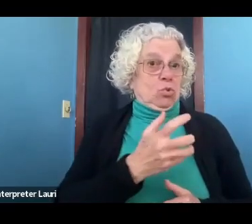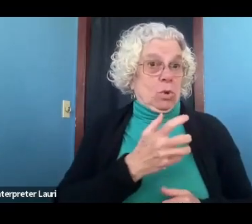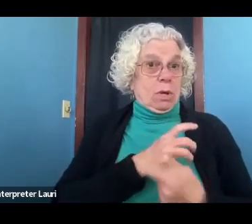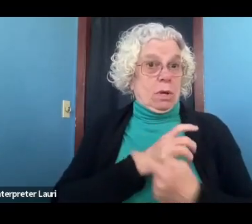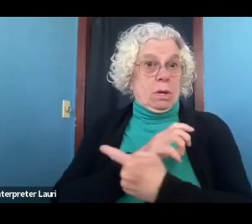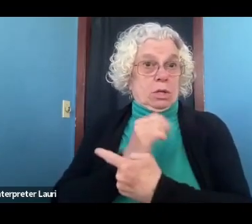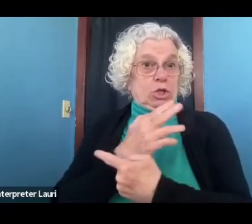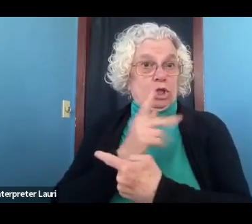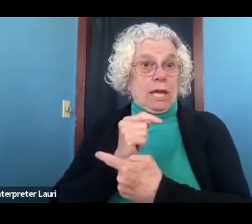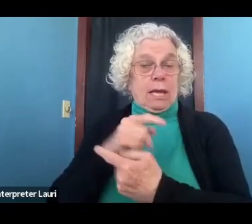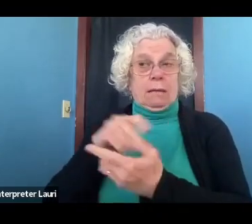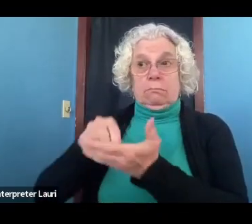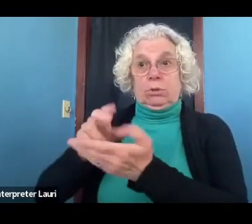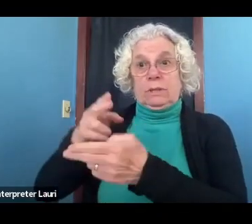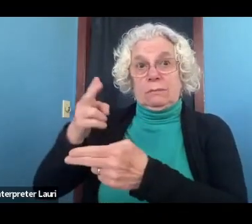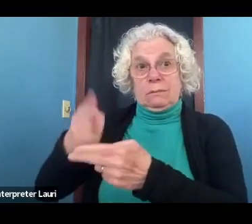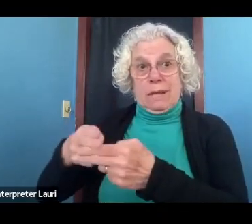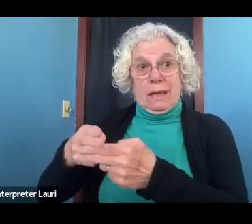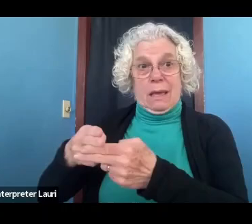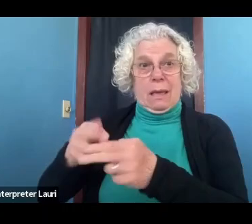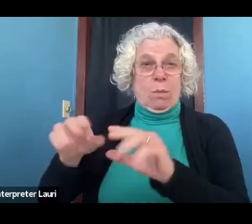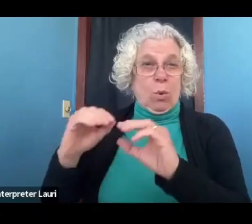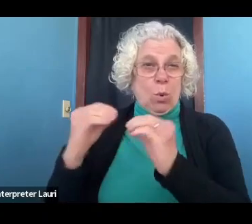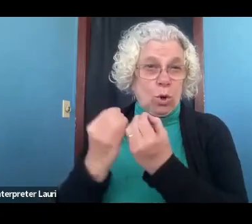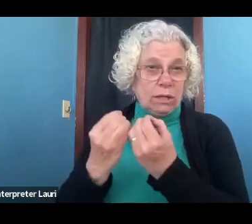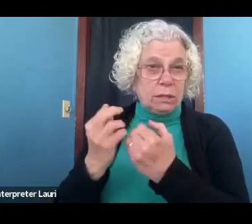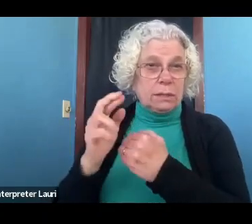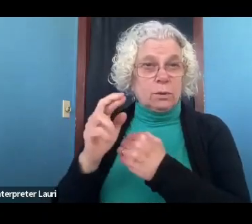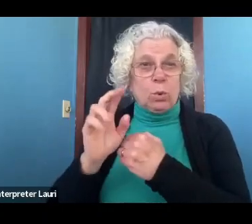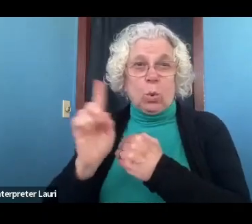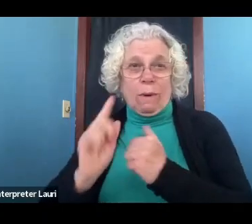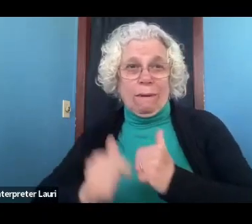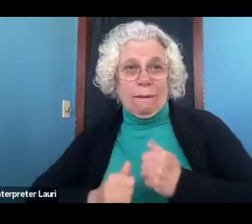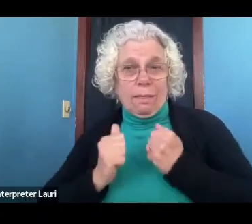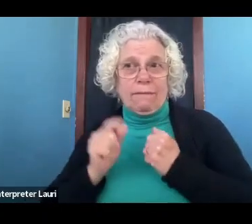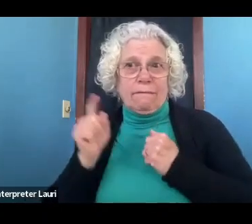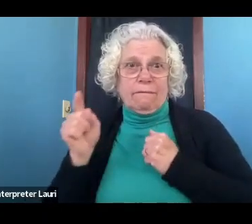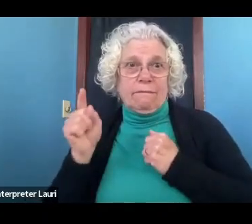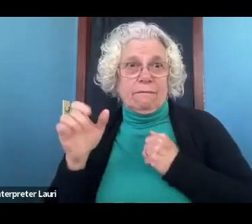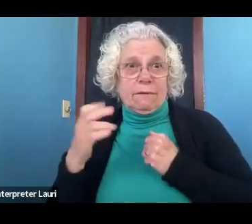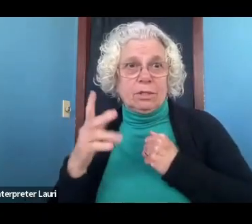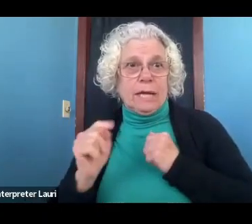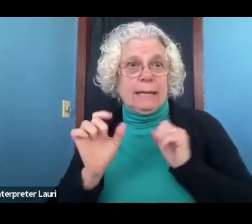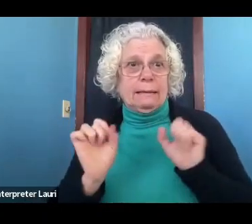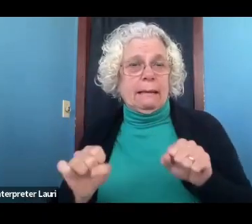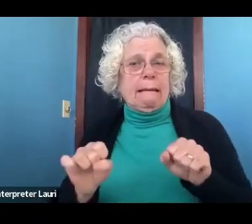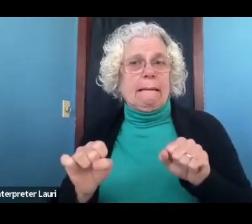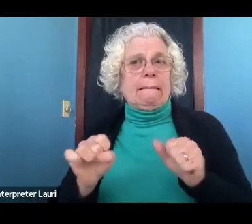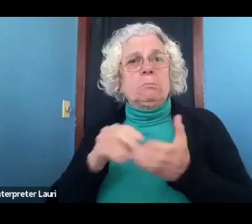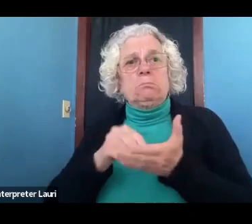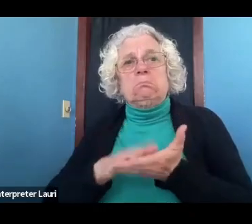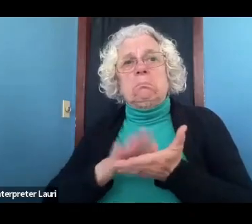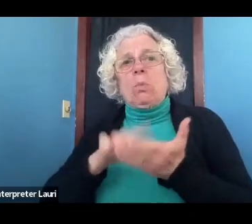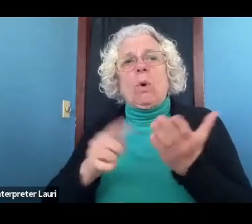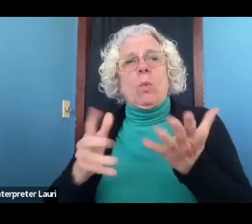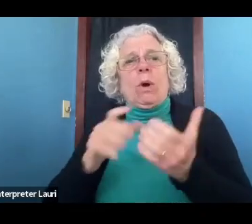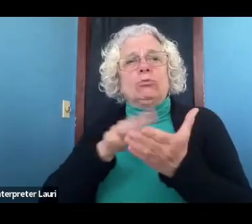organization or the community that you're from into the chat, and then what you're hoping to get out of today's